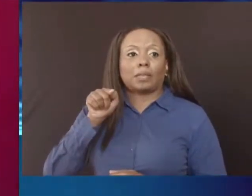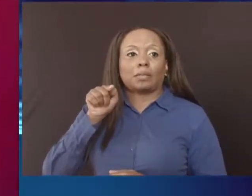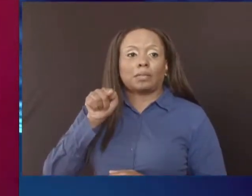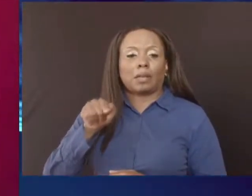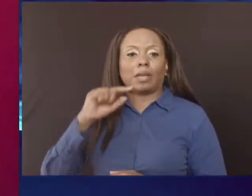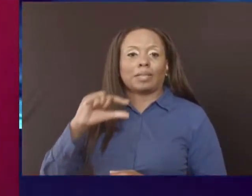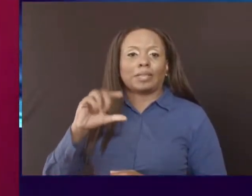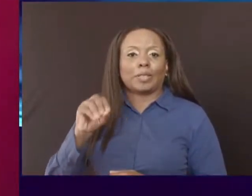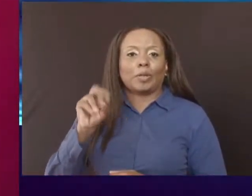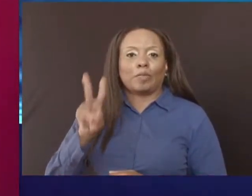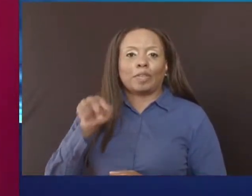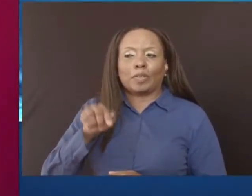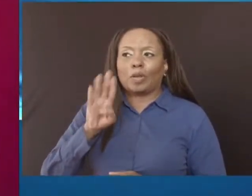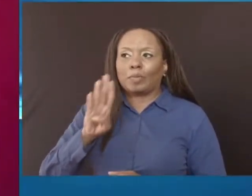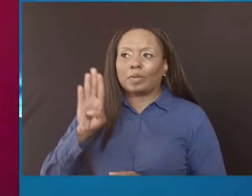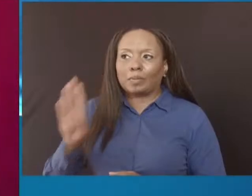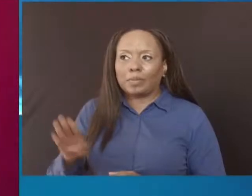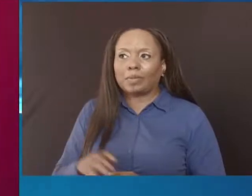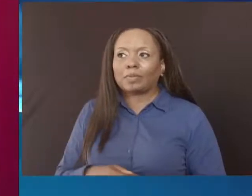cmo@health.gov.bb or